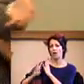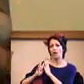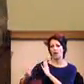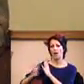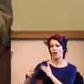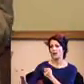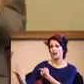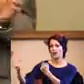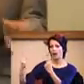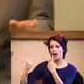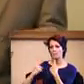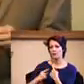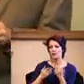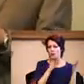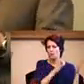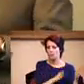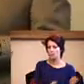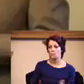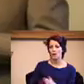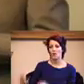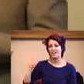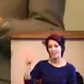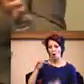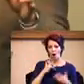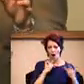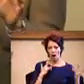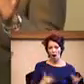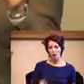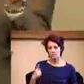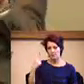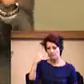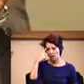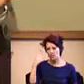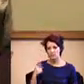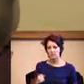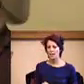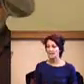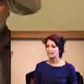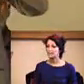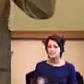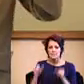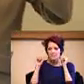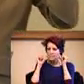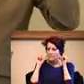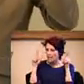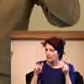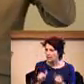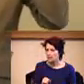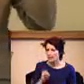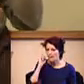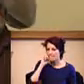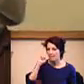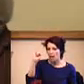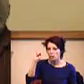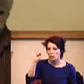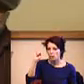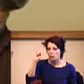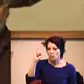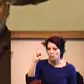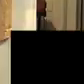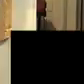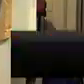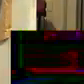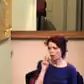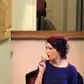their hearts and their minds for this Christ that was to come and suddenly if you've ever been in this situation out of your peripheral viewing you